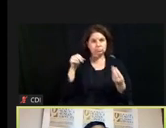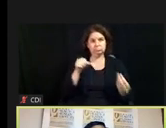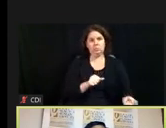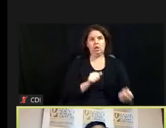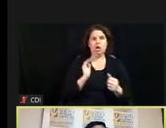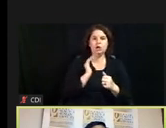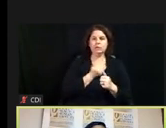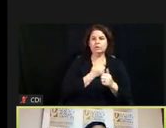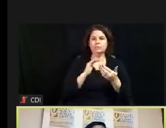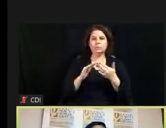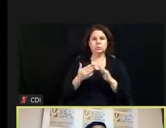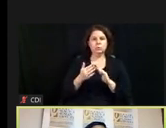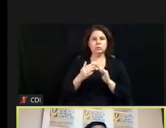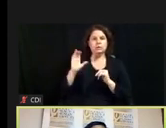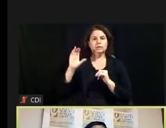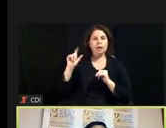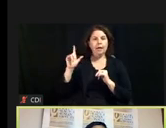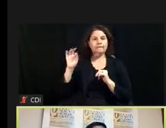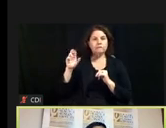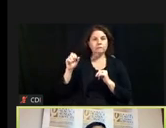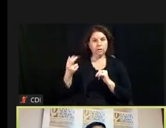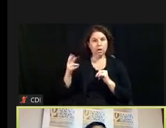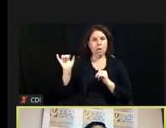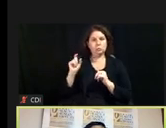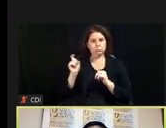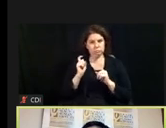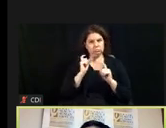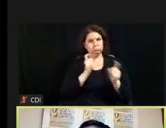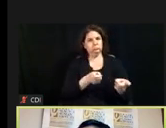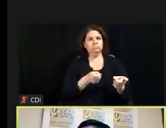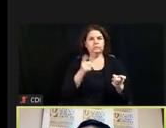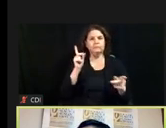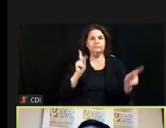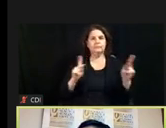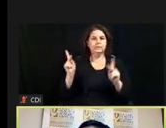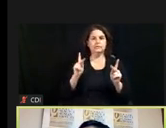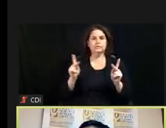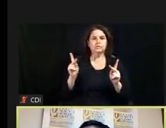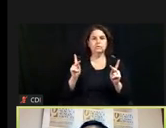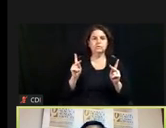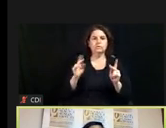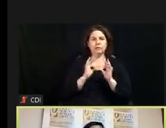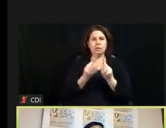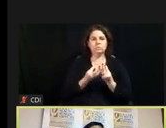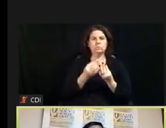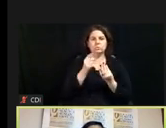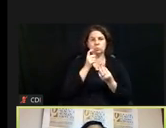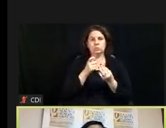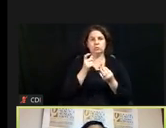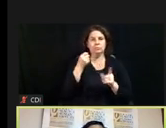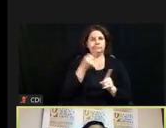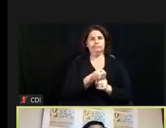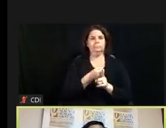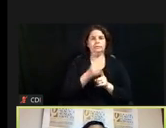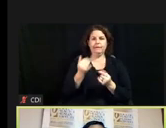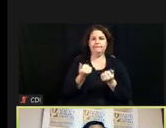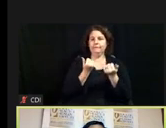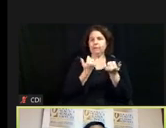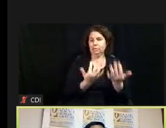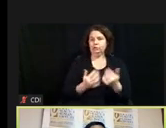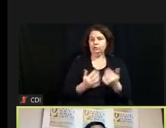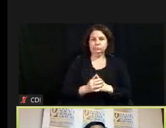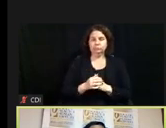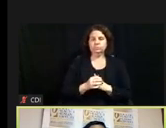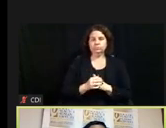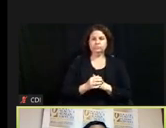are also been made available to our fire and our PSPS affected households. Our general relief program has also